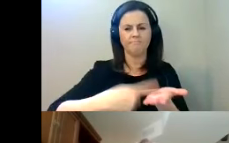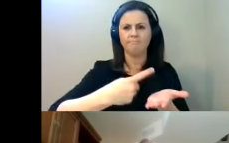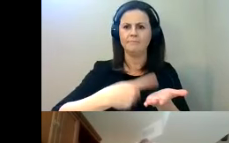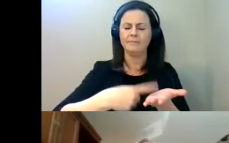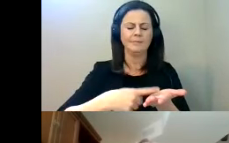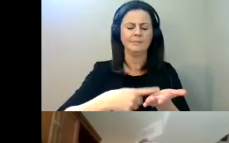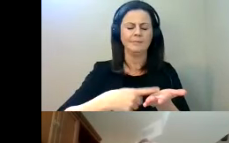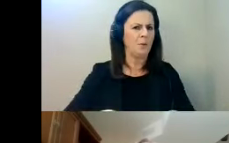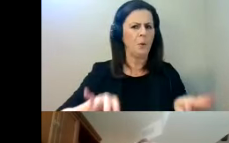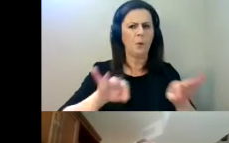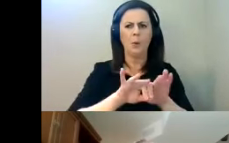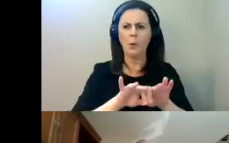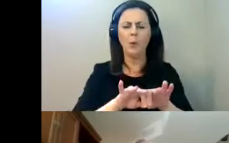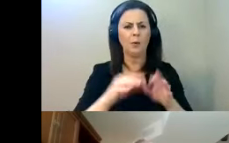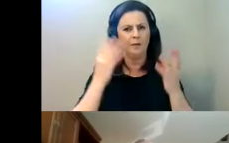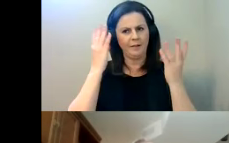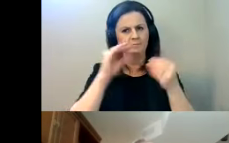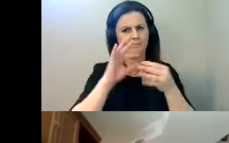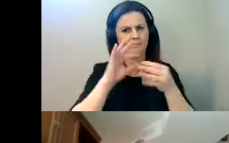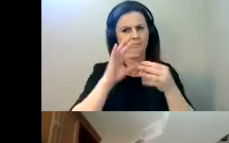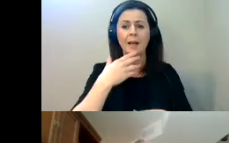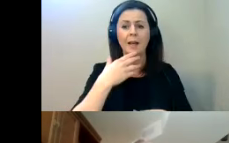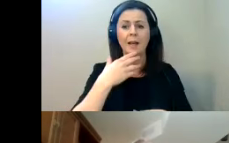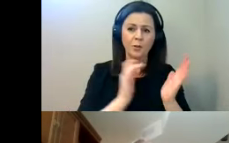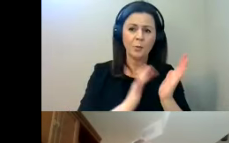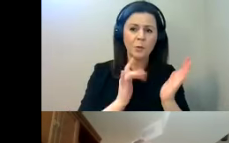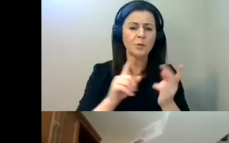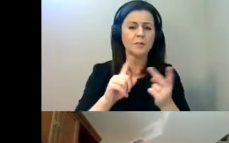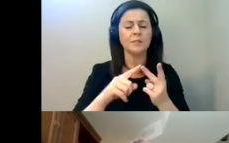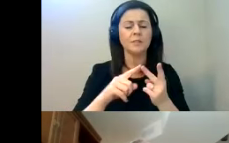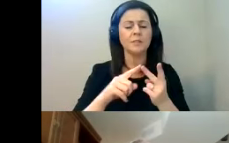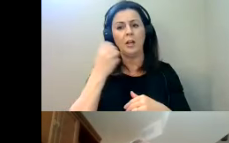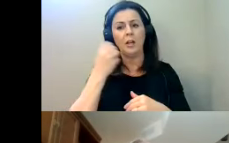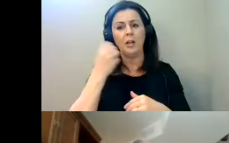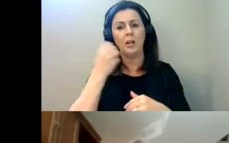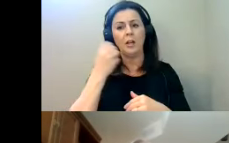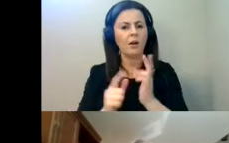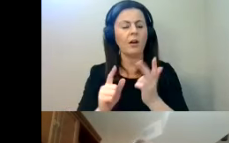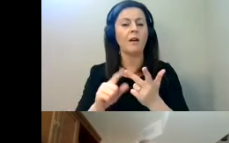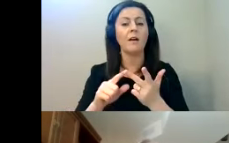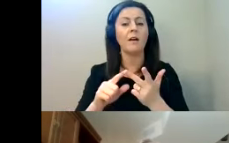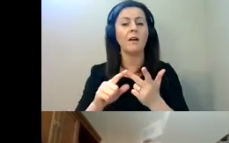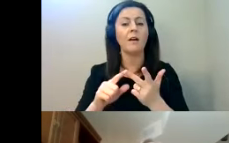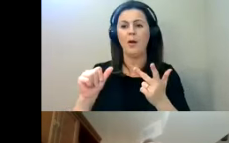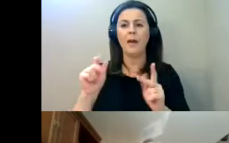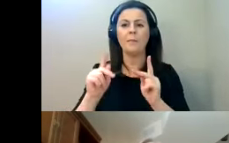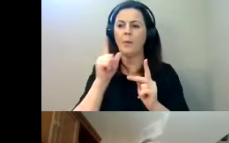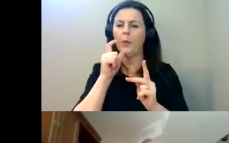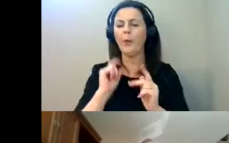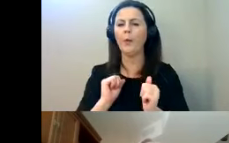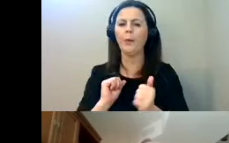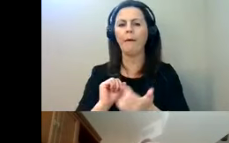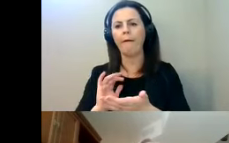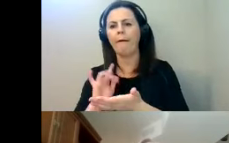revolving around elder abuse, elder law, the misuse of powers of attorney. In